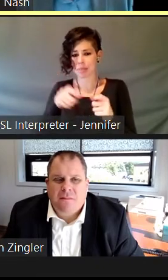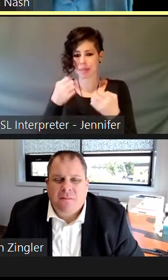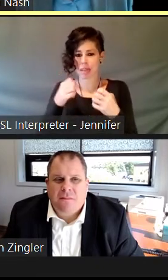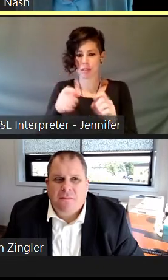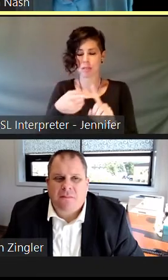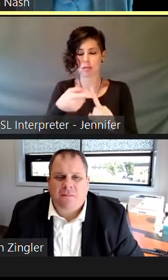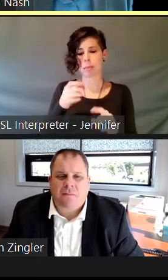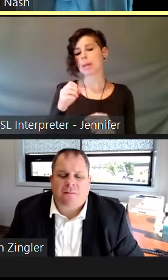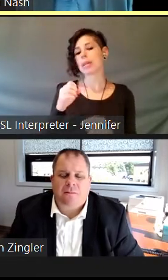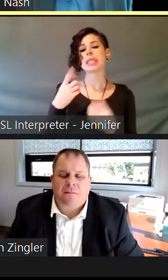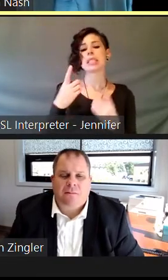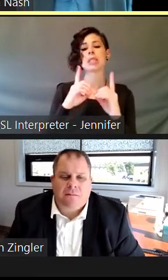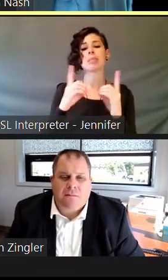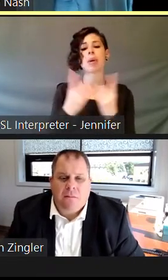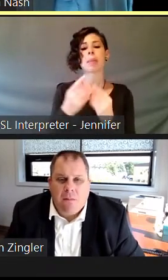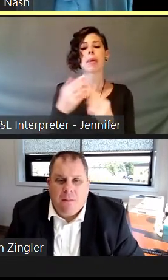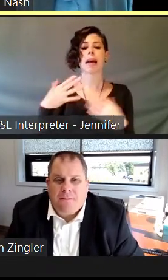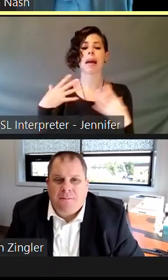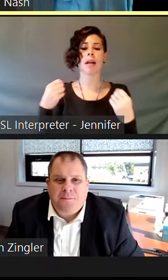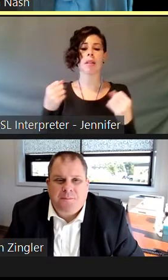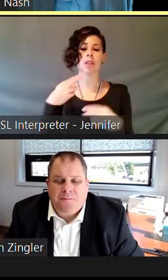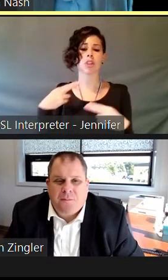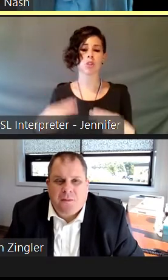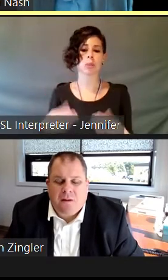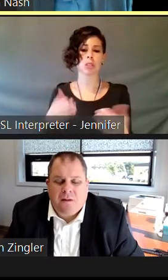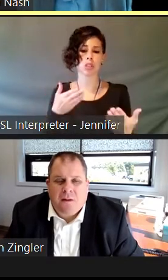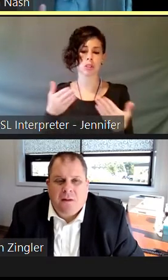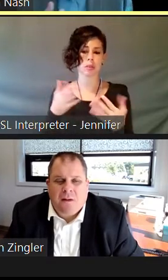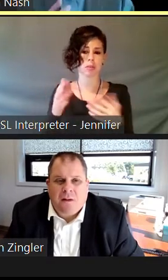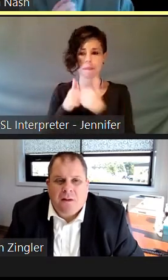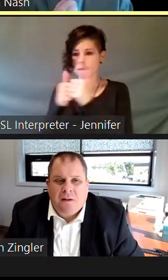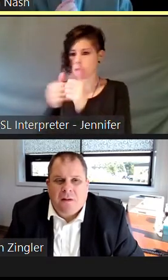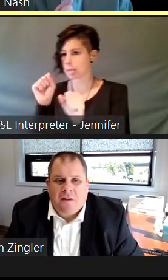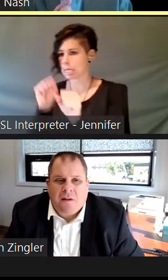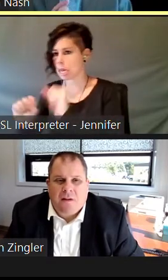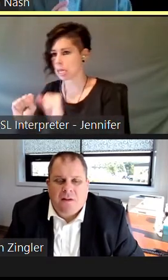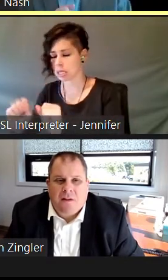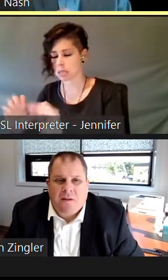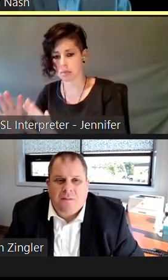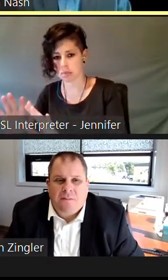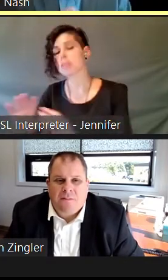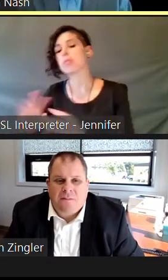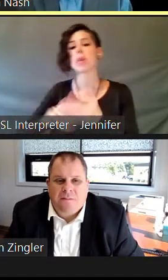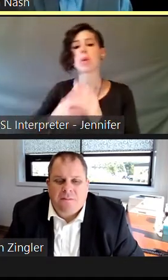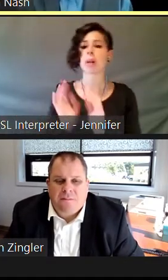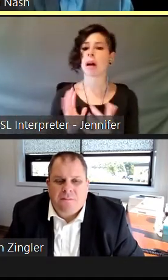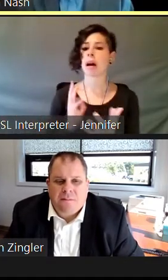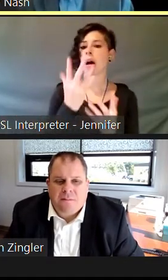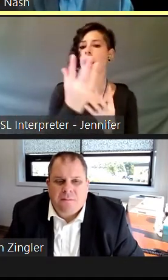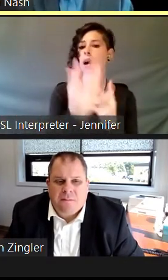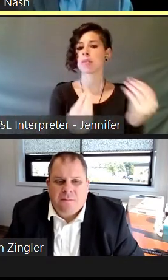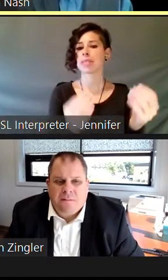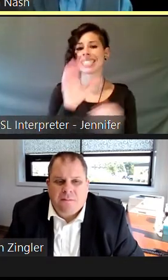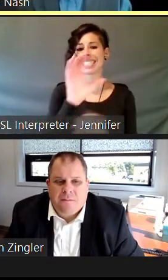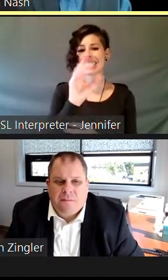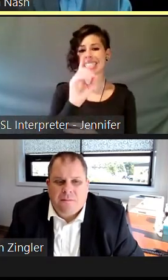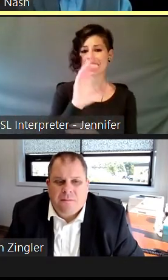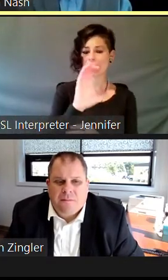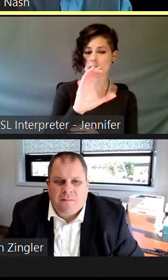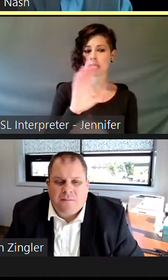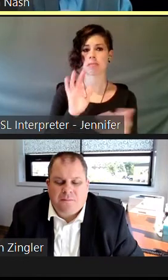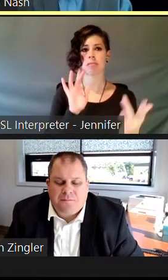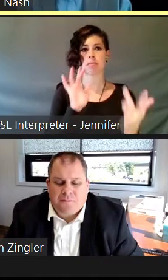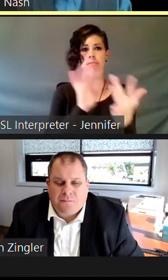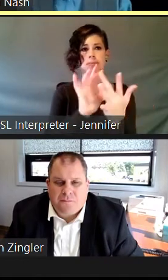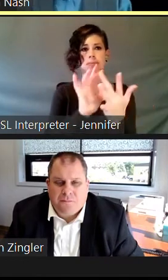of Health and Human Services was, we're going to follow the science. And so immediately we went out we went to several places. We went to the CDC and started pulling all the